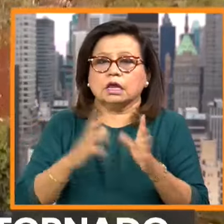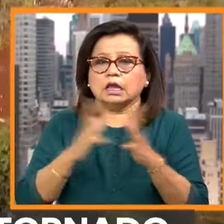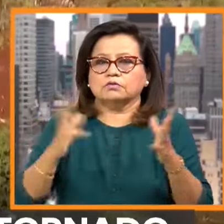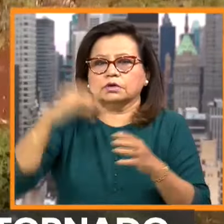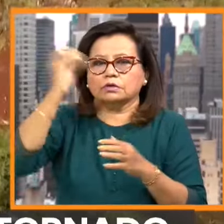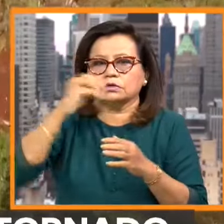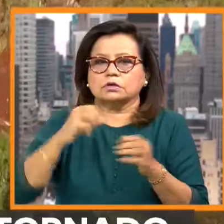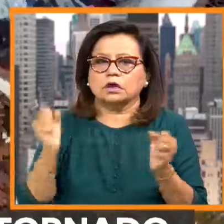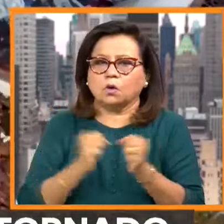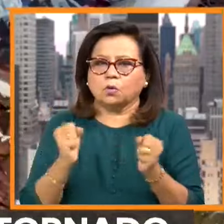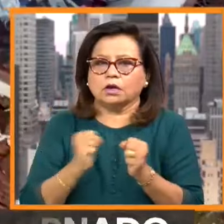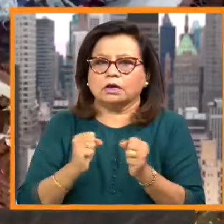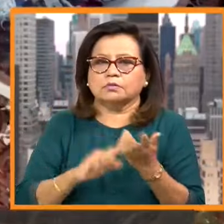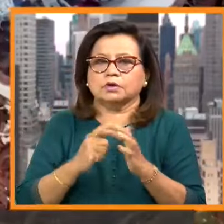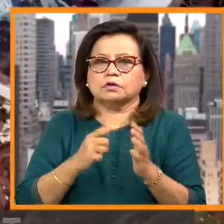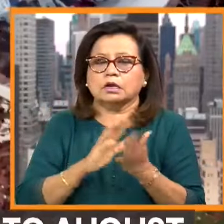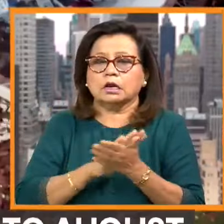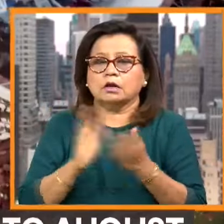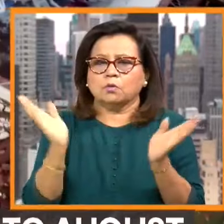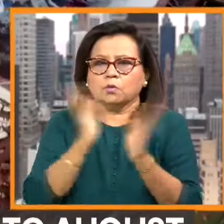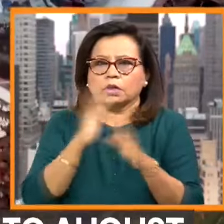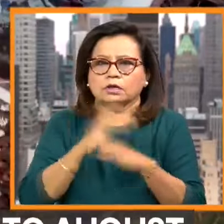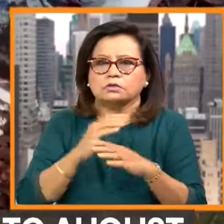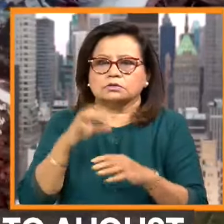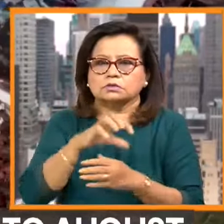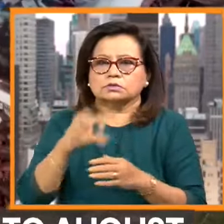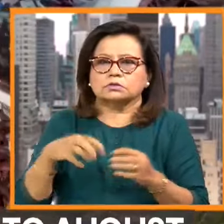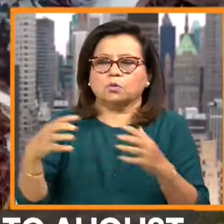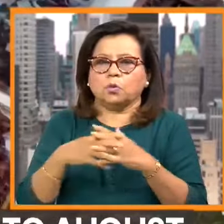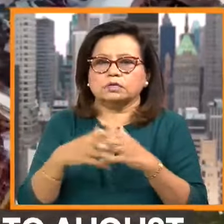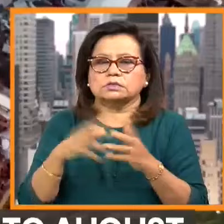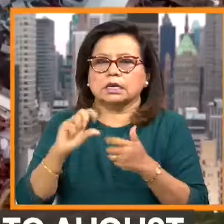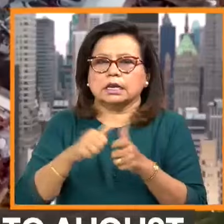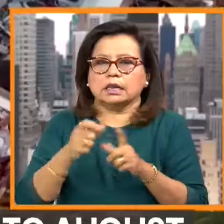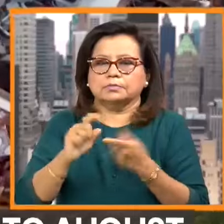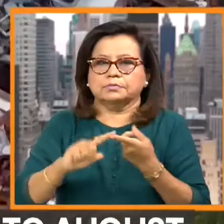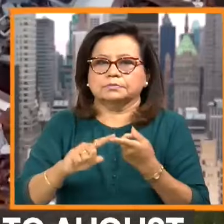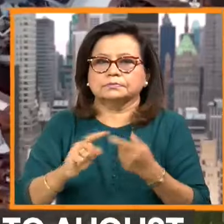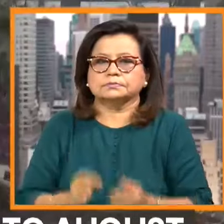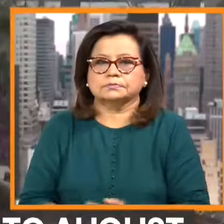Heavy rains, cold temperatures and rough winds are affecting parts of the Western Cape.